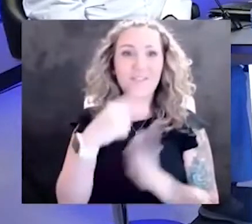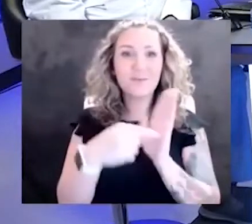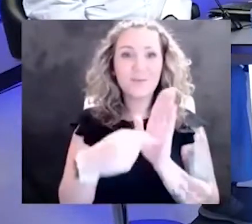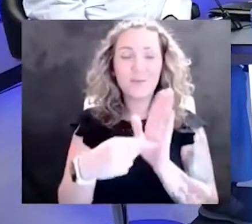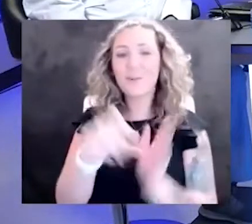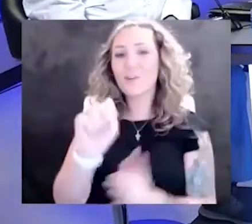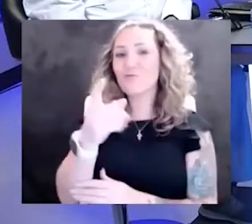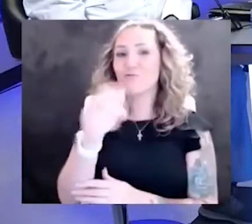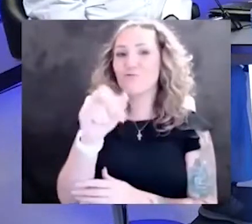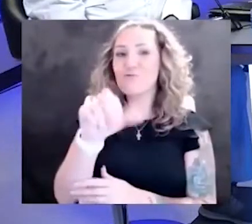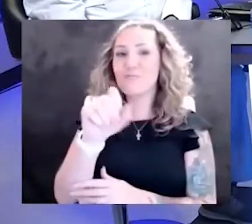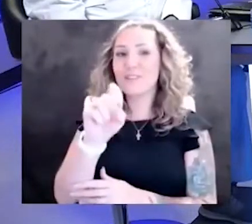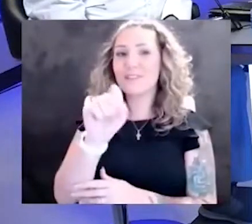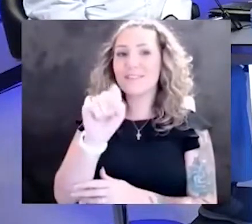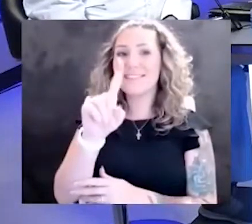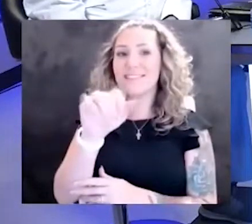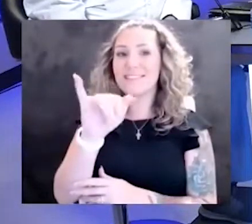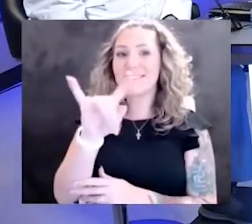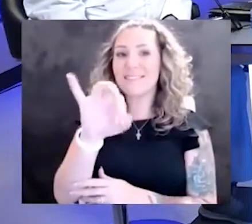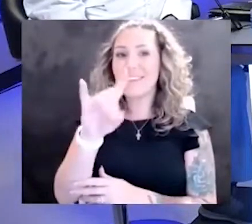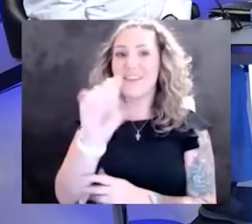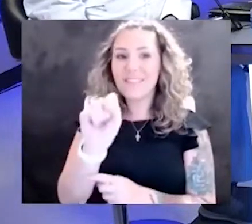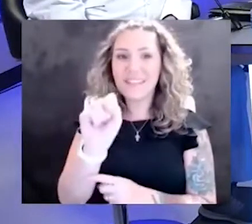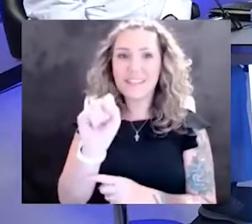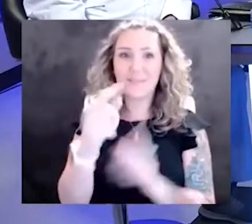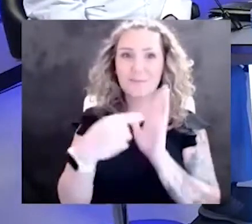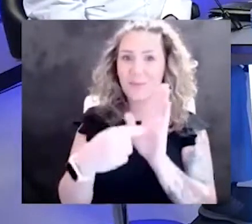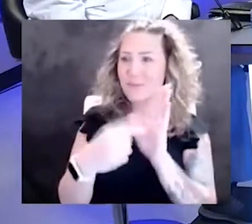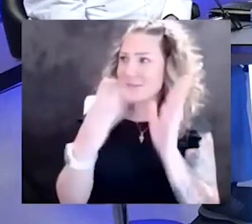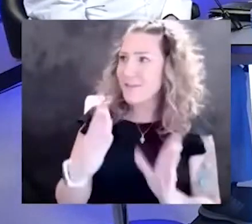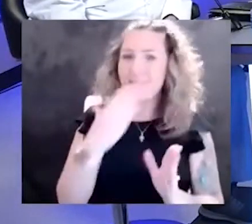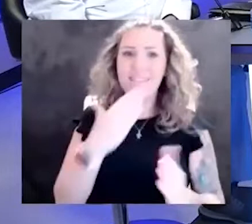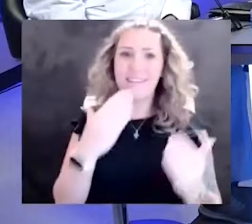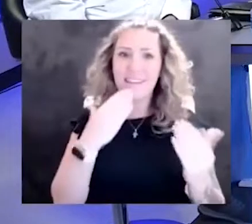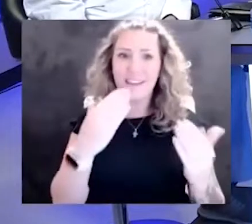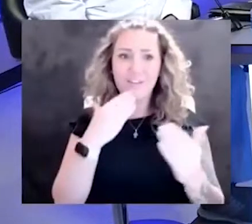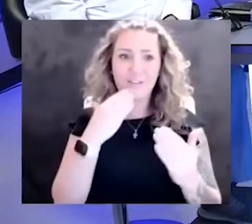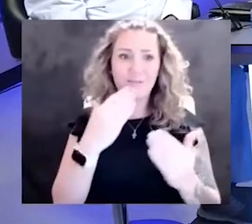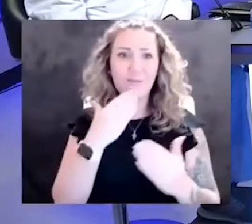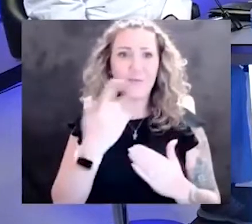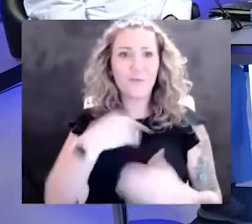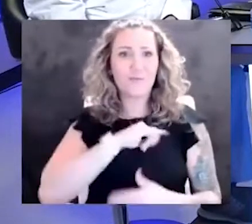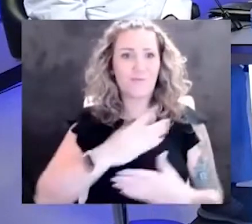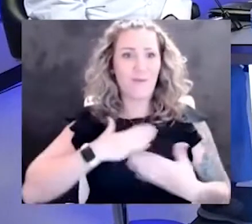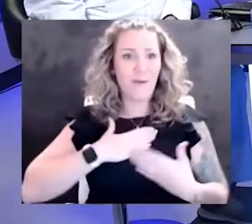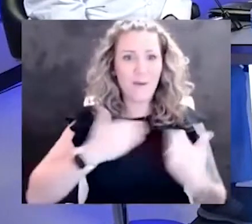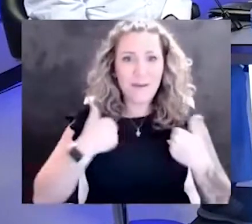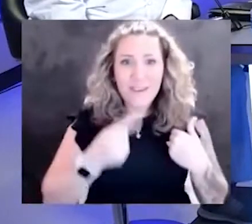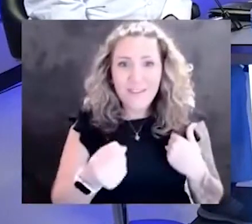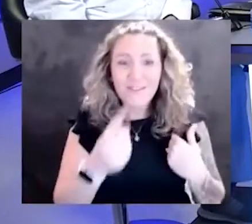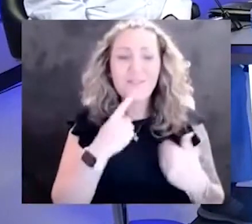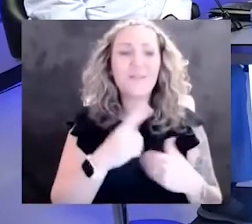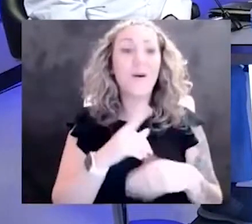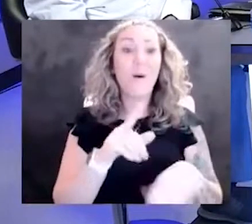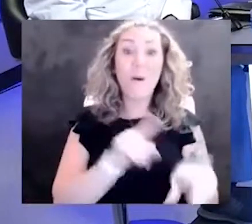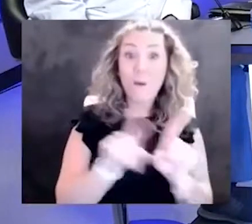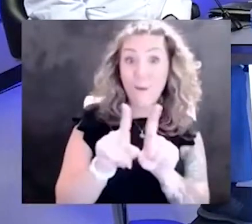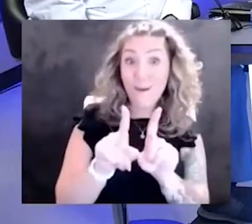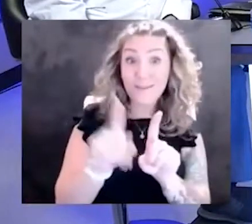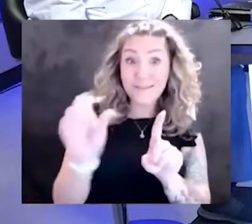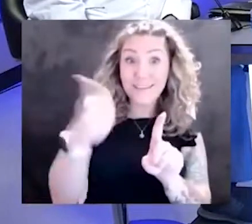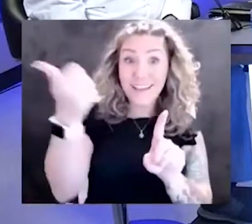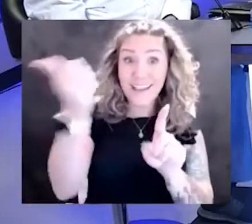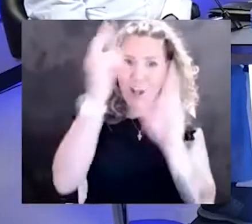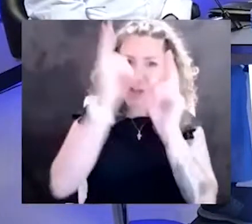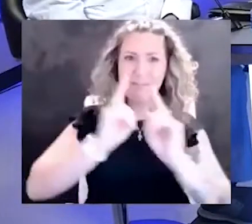studio today. Representative Dave, thank you for being here today. We're so delighted to have you. And we have another honorable guy. I hate to